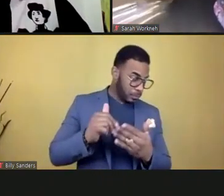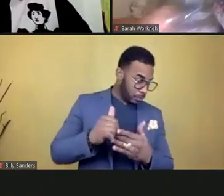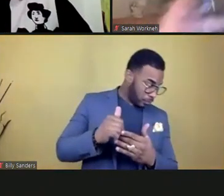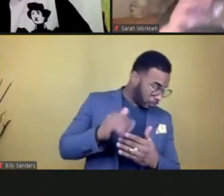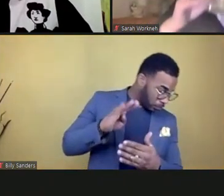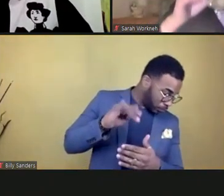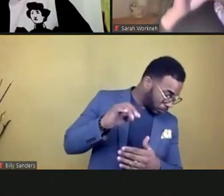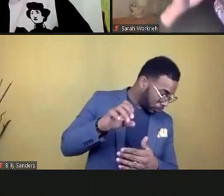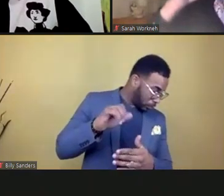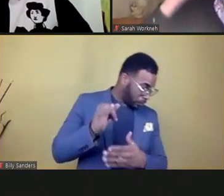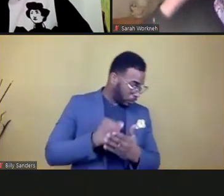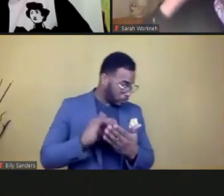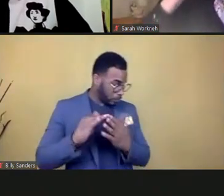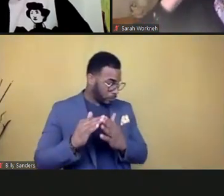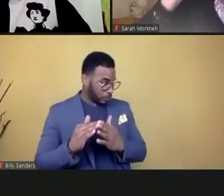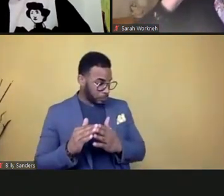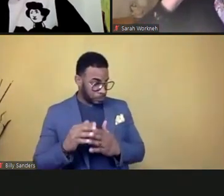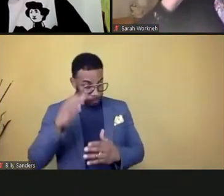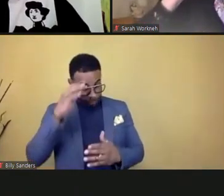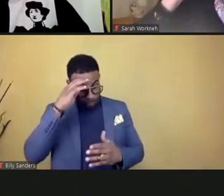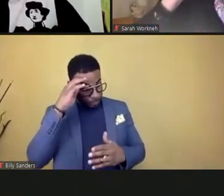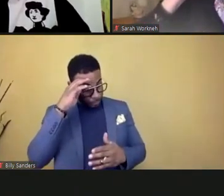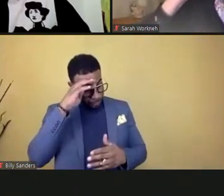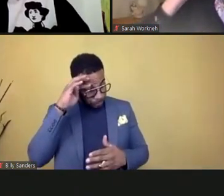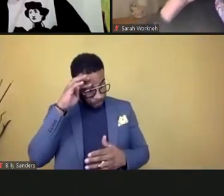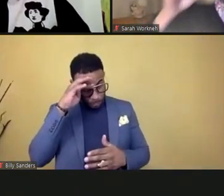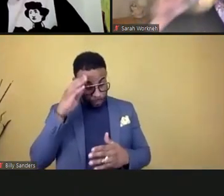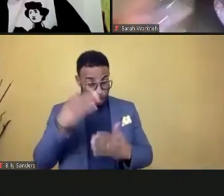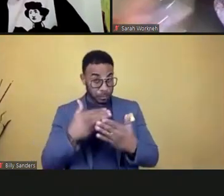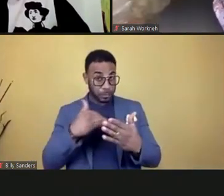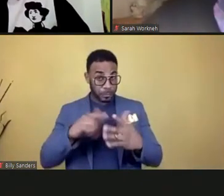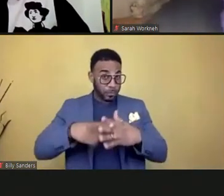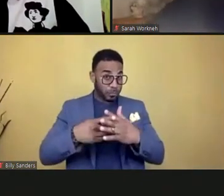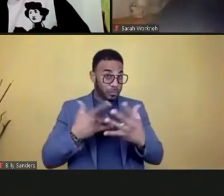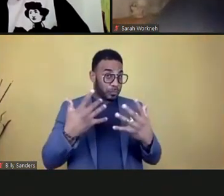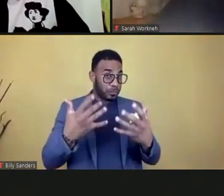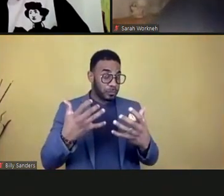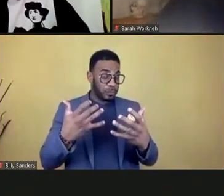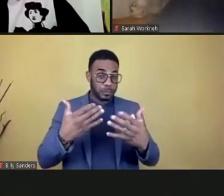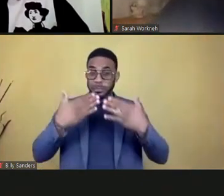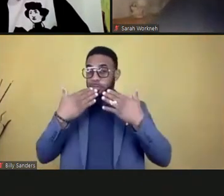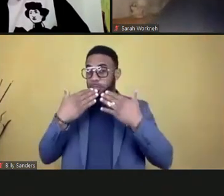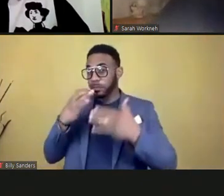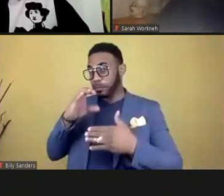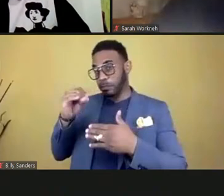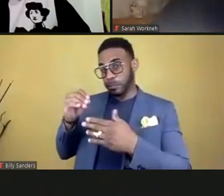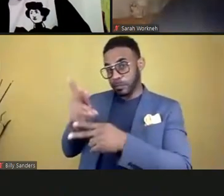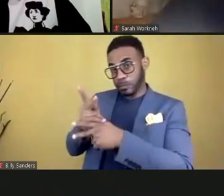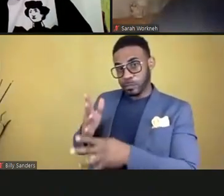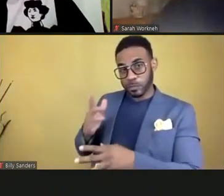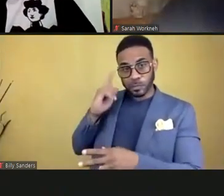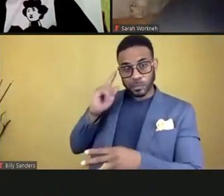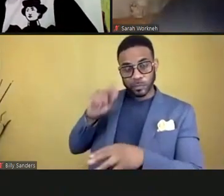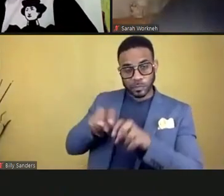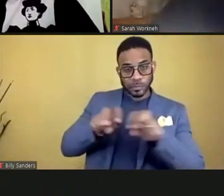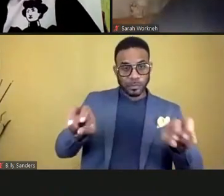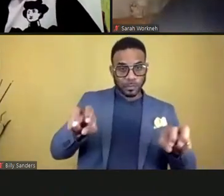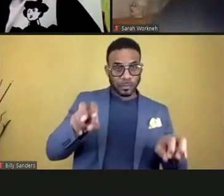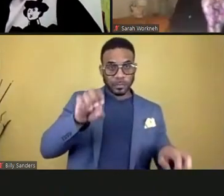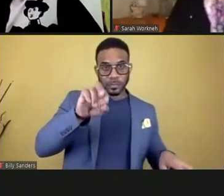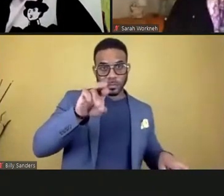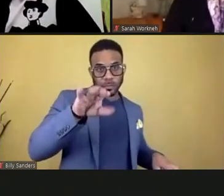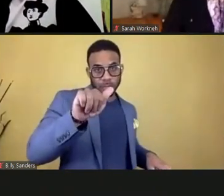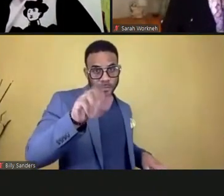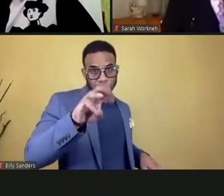BIPOC artist communities. Before we begin, I'd like to thank my co-curator of these panels, Erica